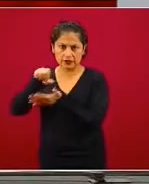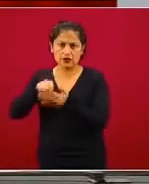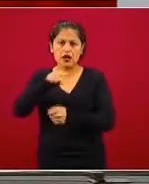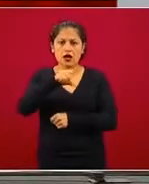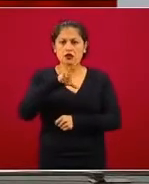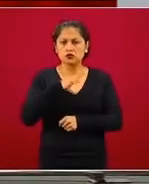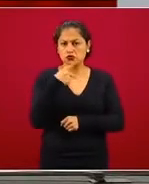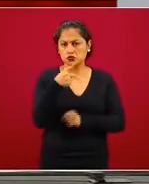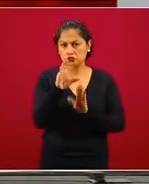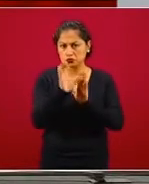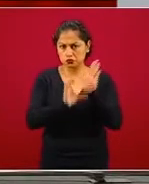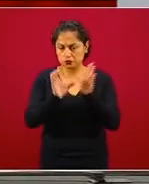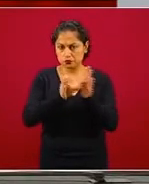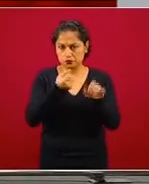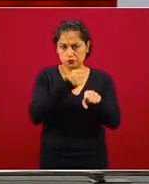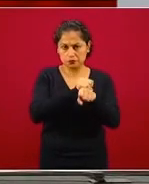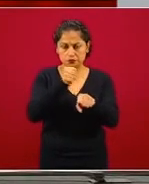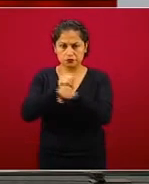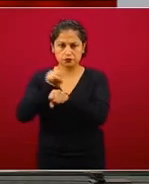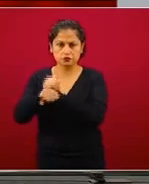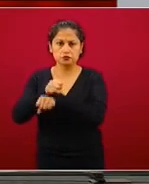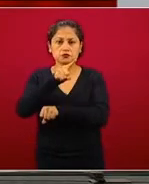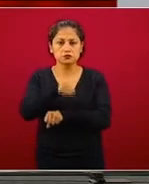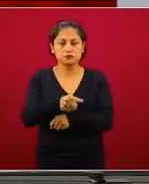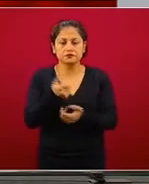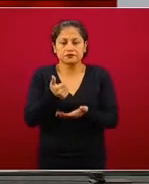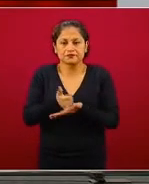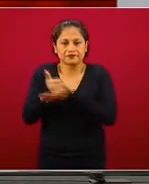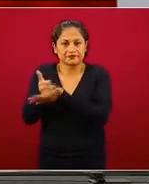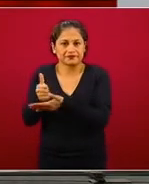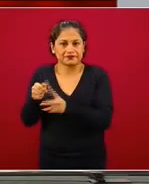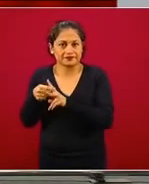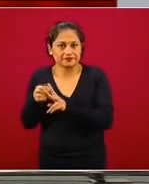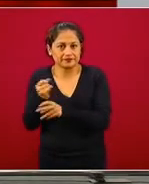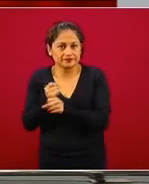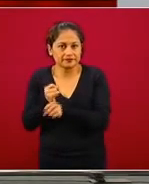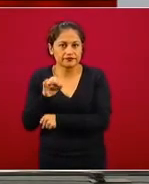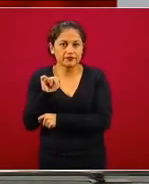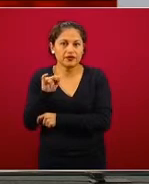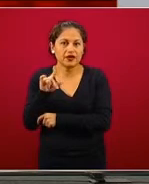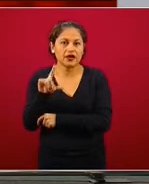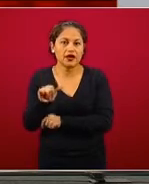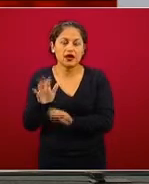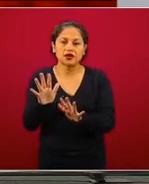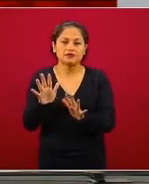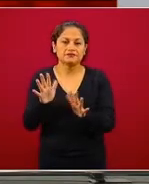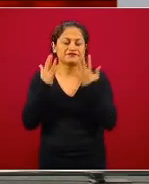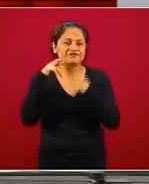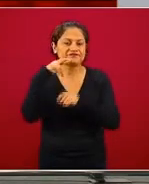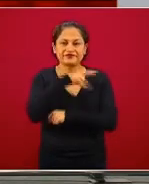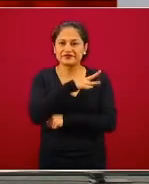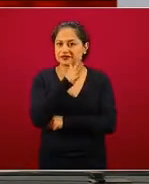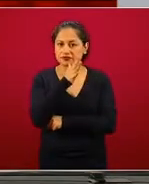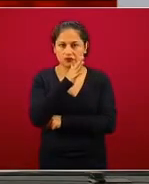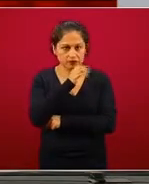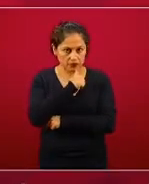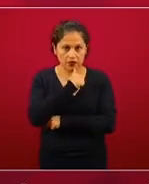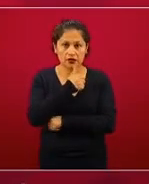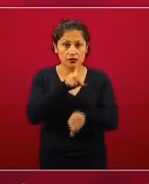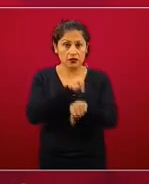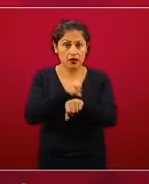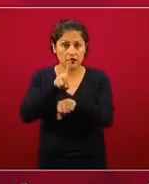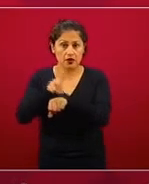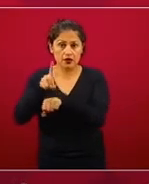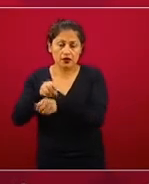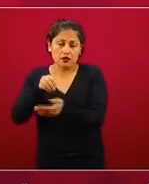es el que no transmission ayuda is a tener happening. una estimación And then the suficientemente suspect rápida, no cases puede ser en and tiempo real, como para the que sea confirmed útil en esta cases, etapa.